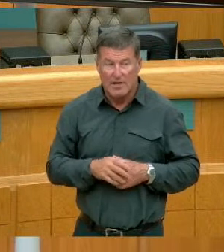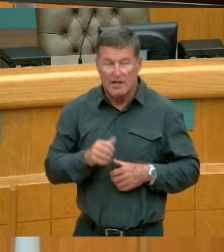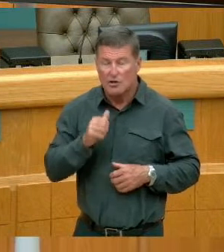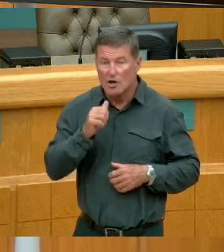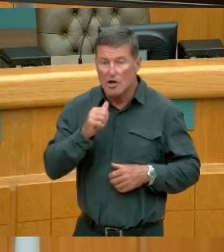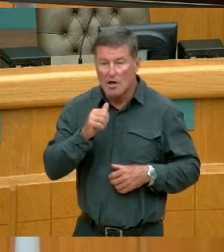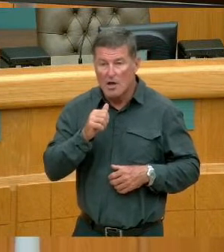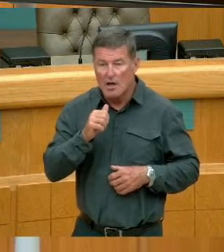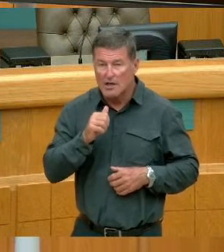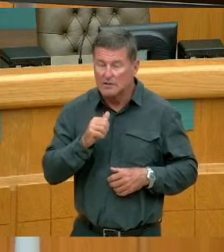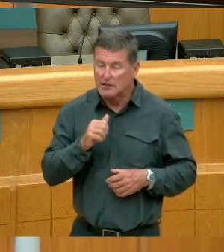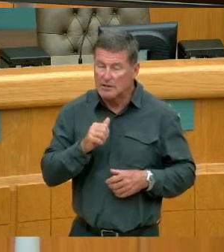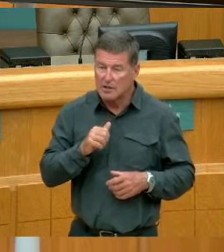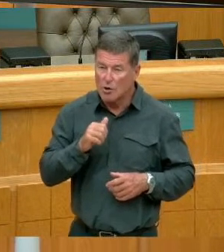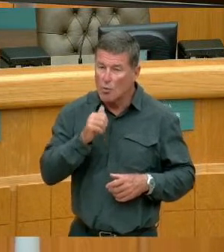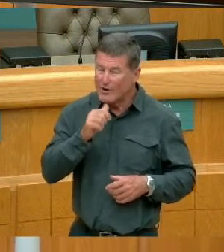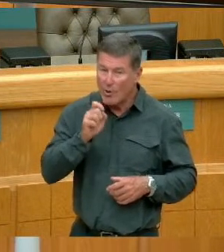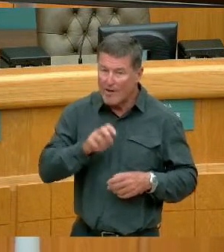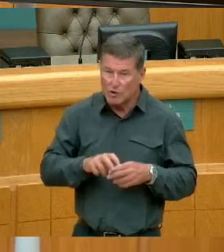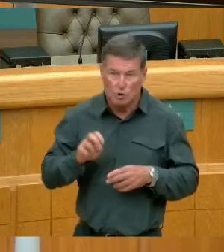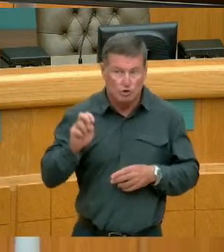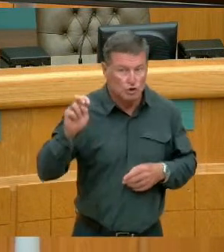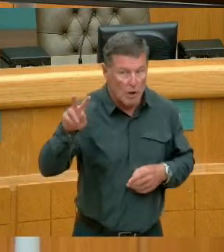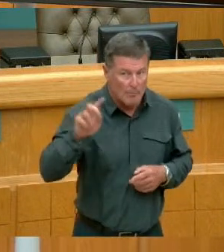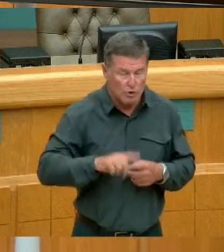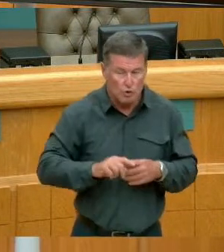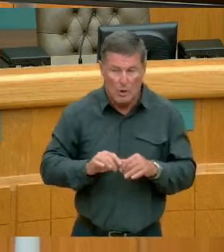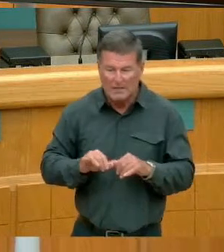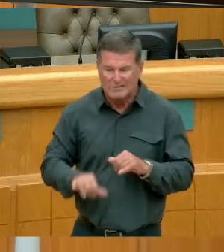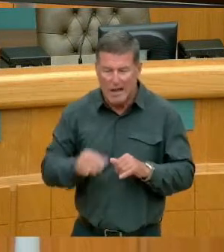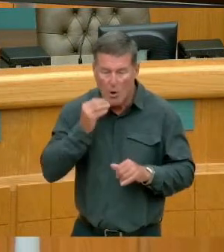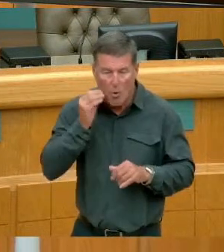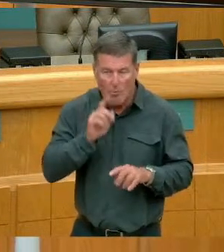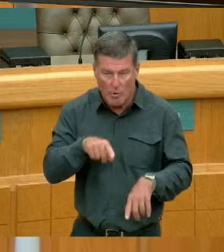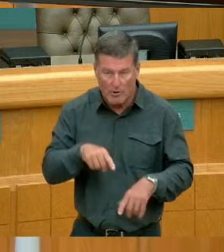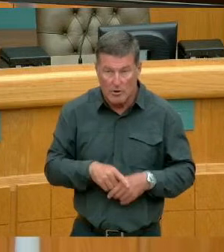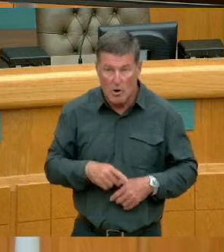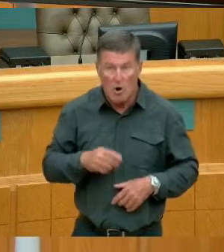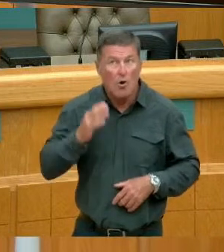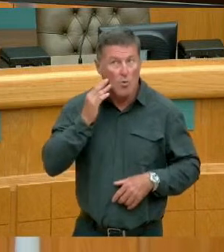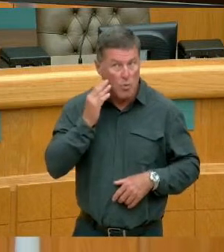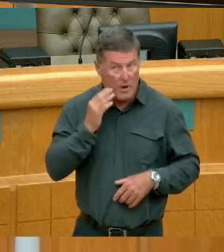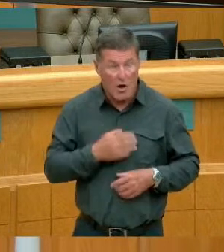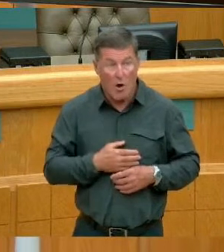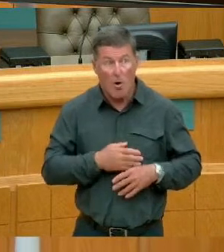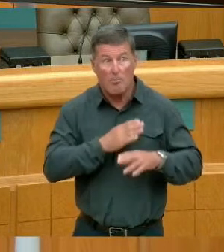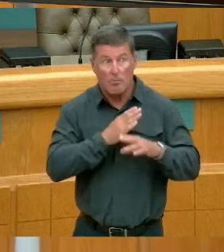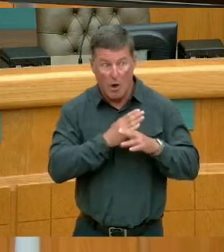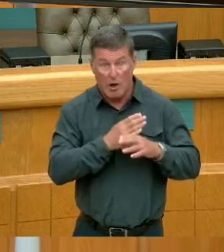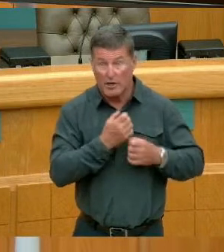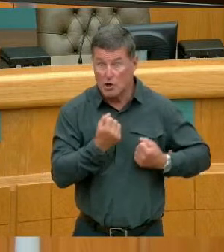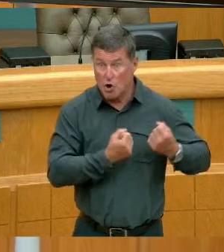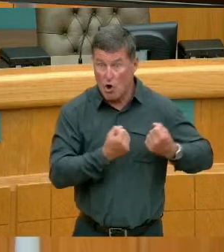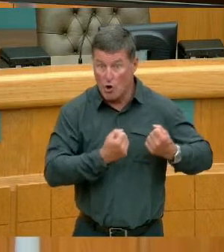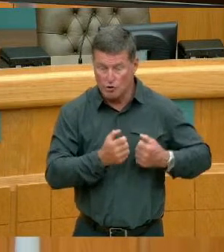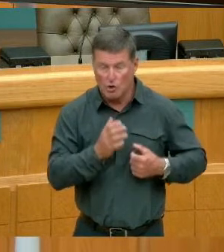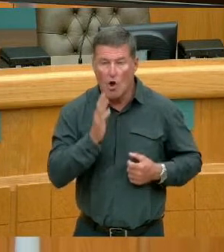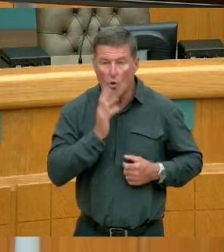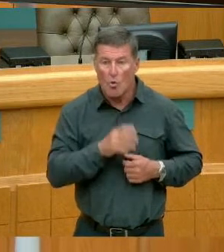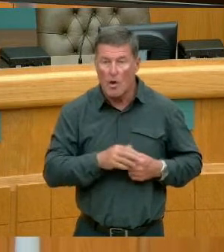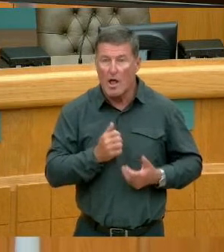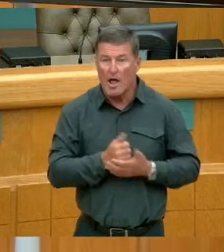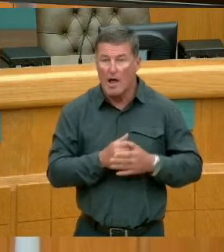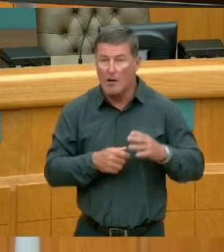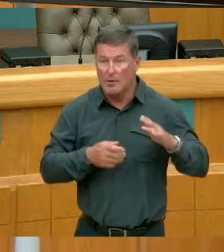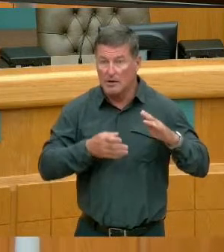go there. We are doing what we know works, and with this, we believe we can reverse this trend,